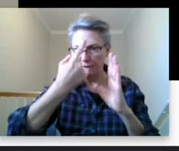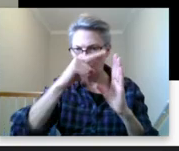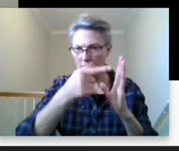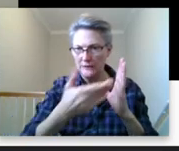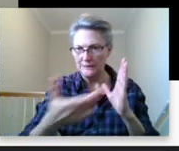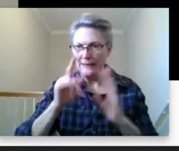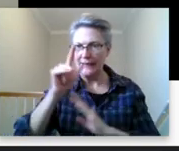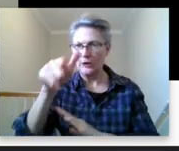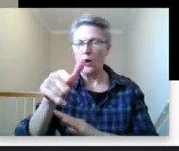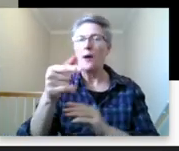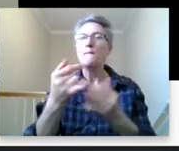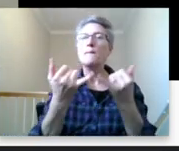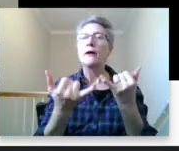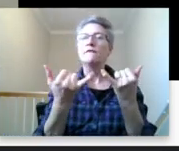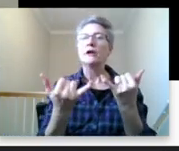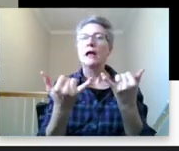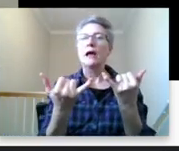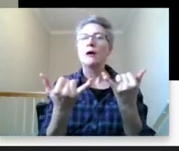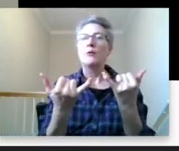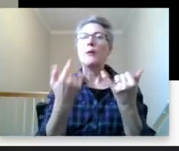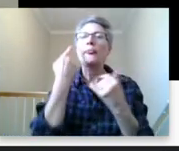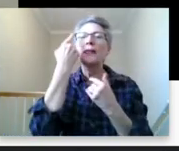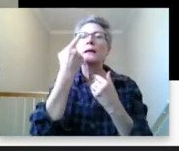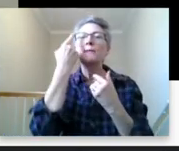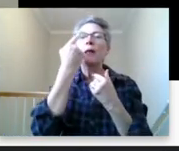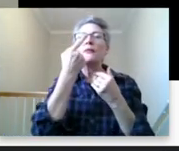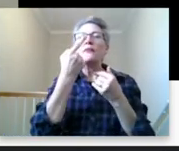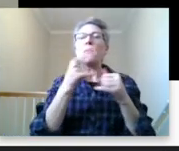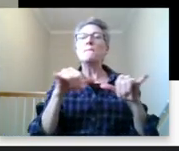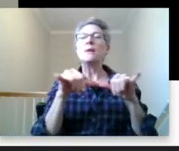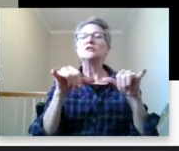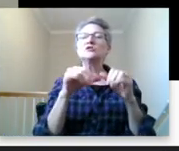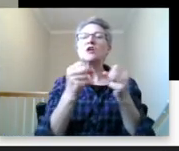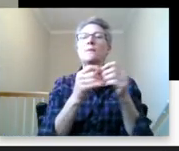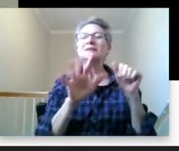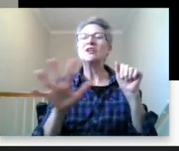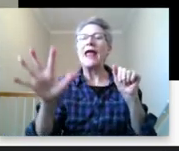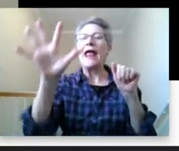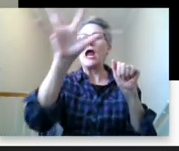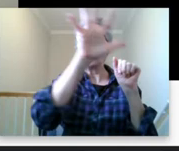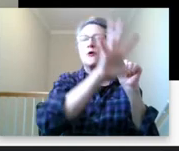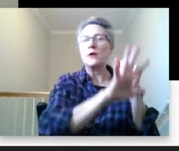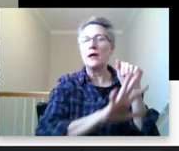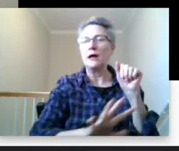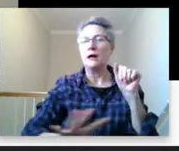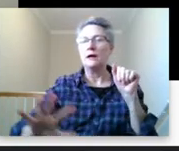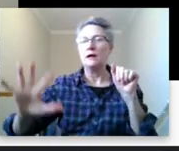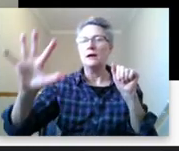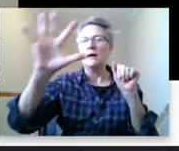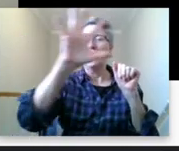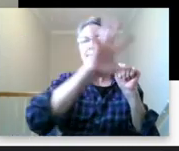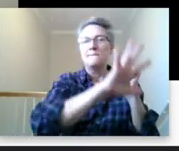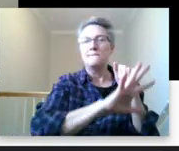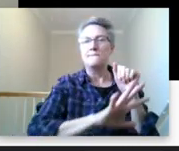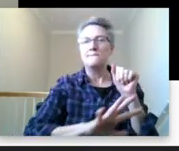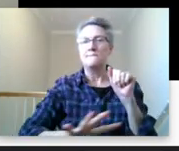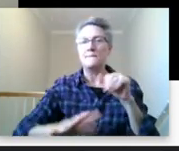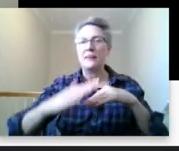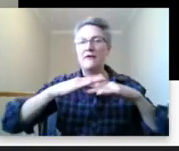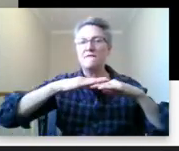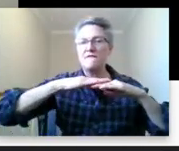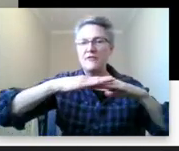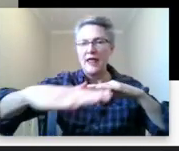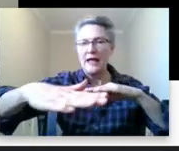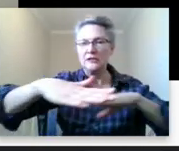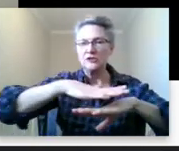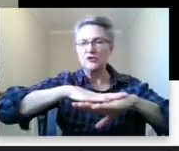bit later, but right now I want you to just think about it as the measure of how much space is taken up by the flat surface of a shape, right? So you're thinking